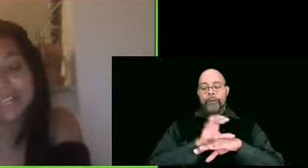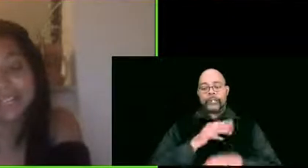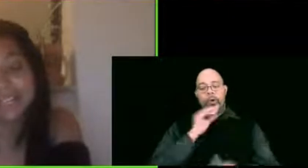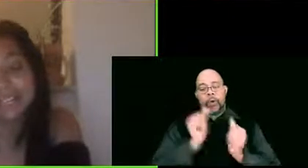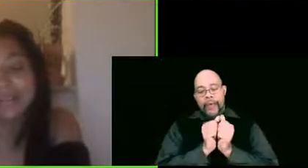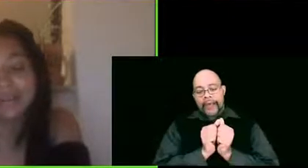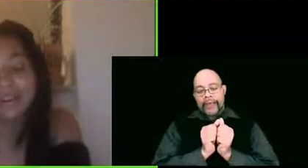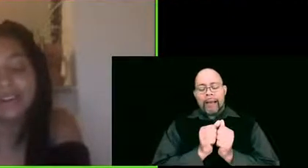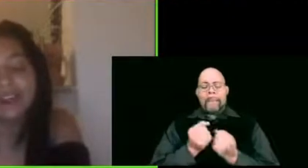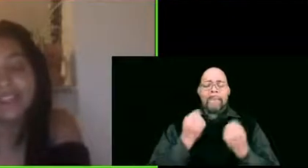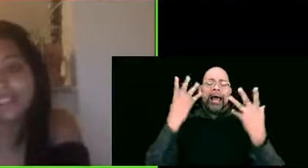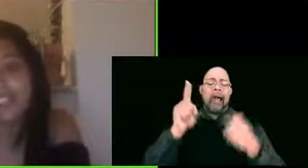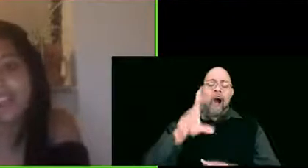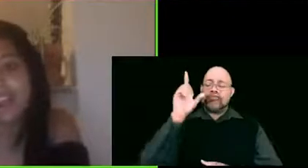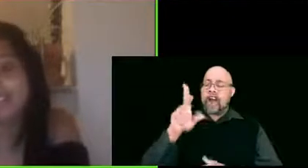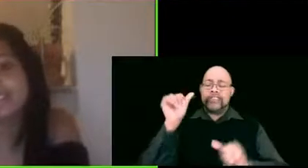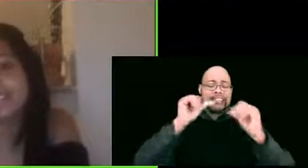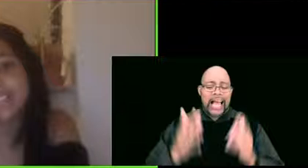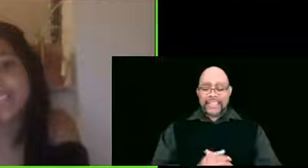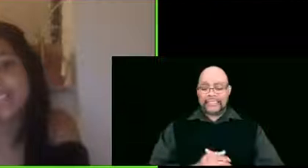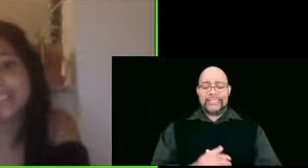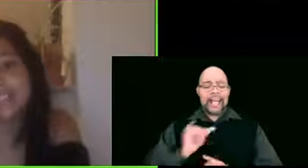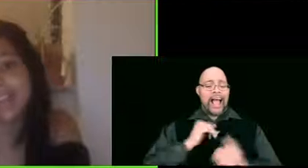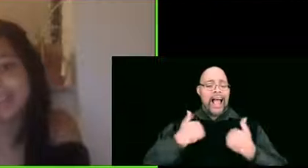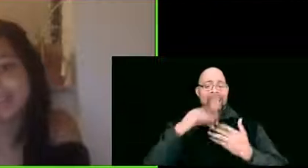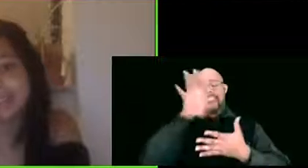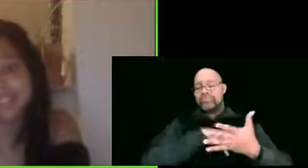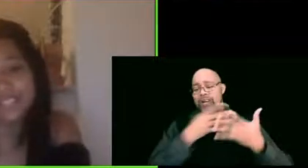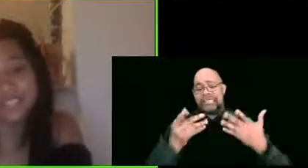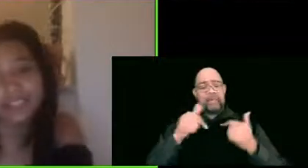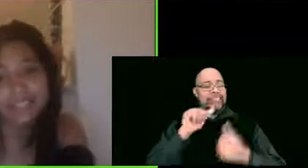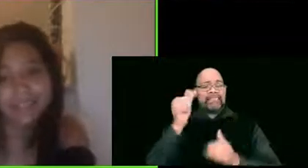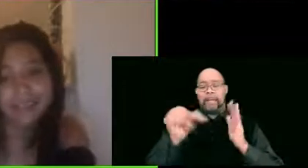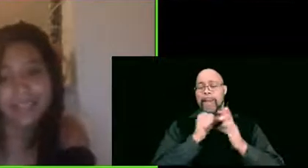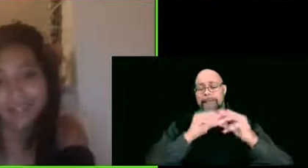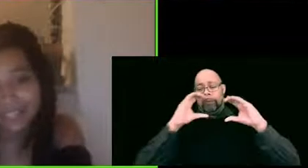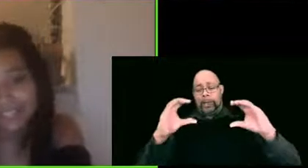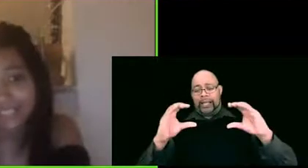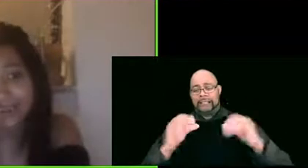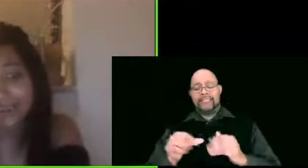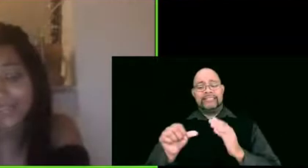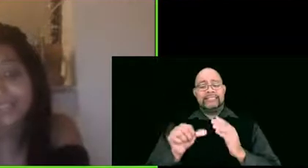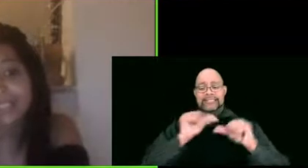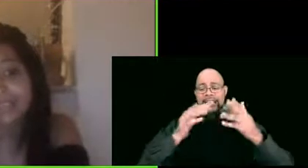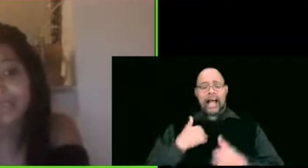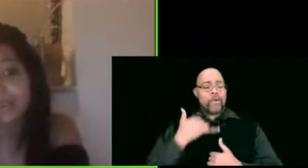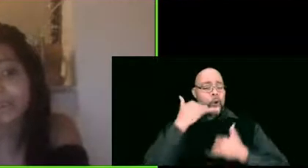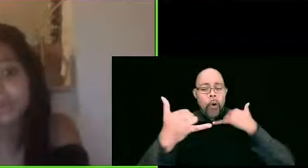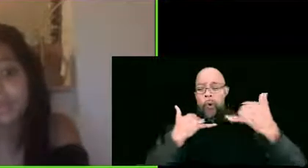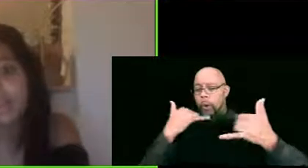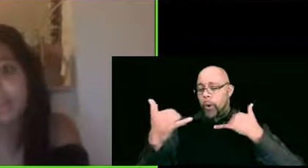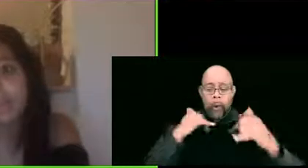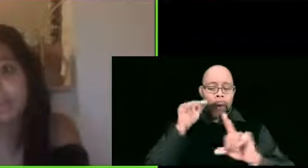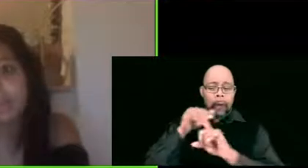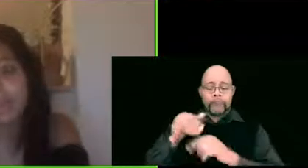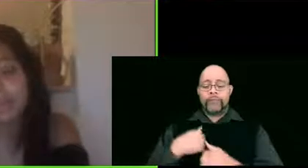screen speaking to hundreds and hundreds of scientists. I have a spreadsheet that is about 10 pages long of scientists that I